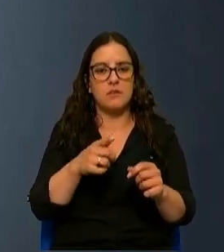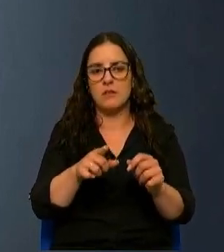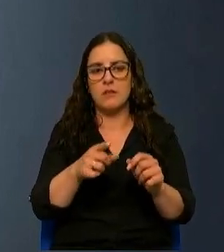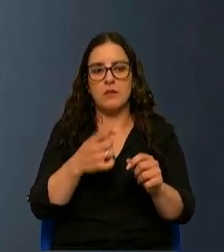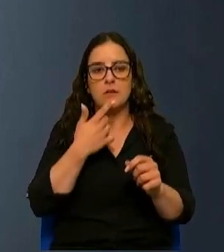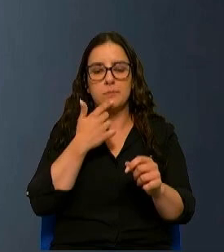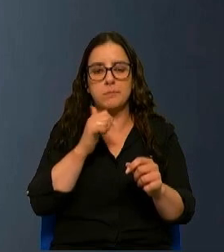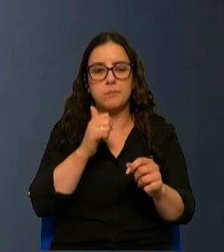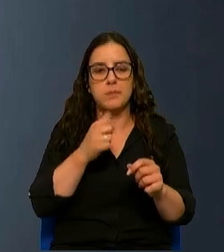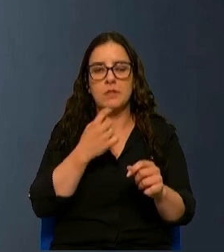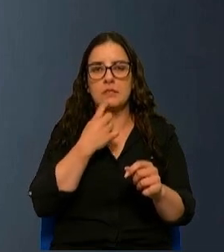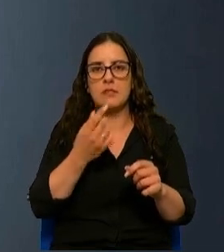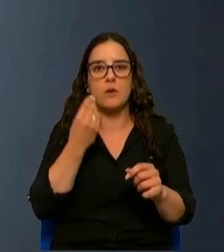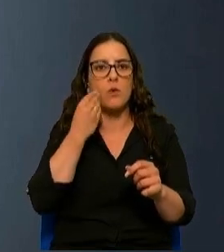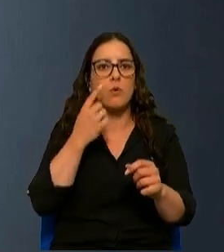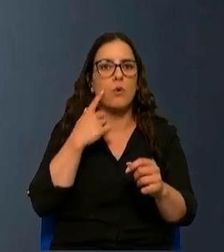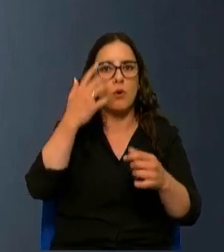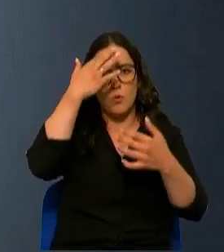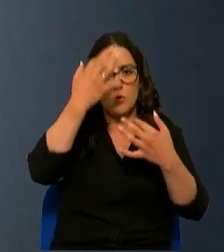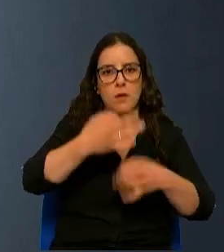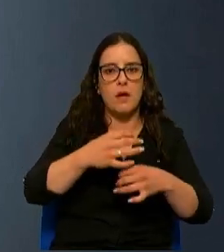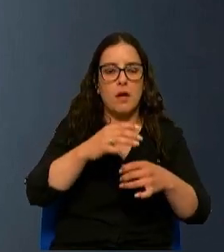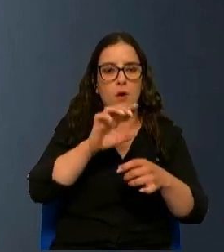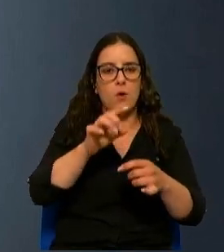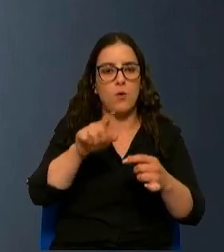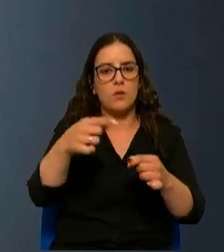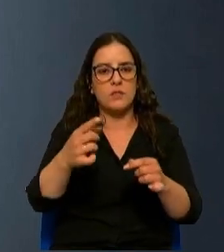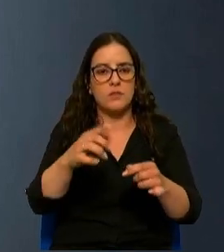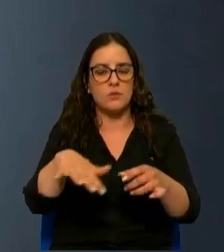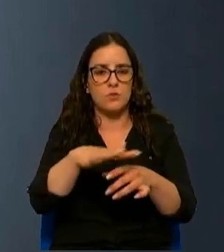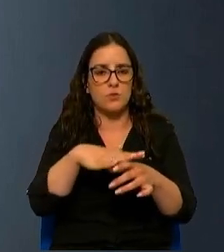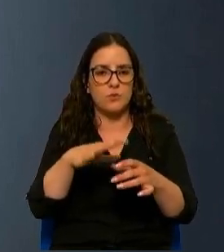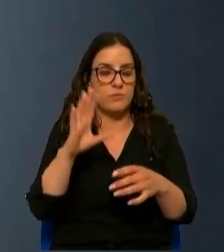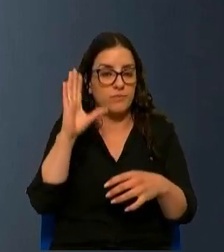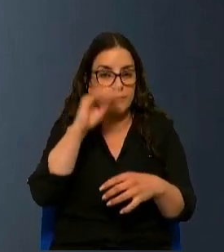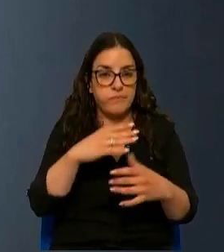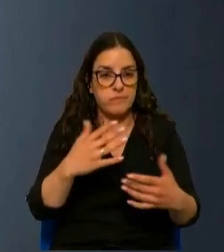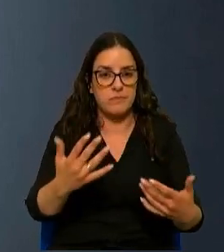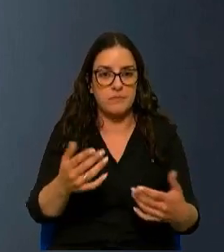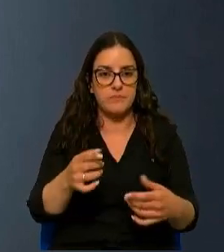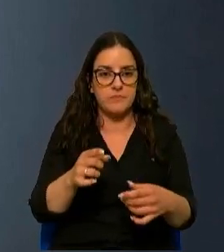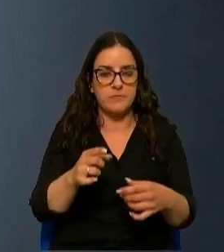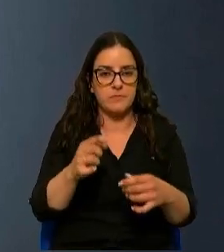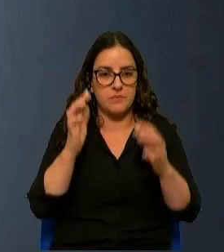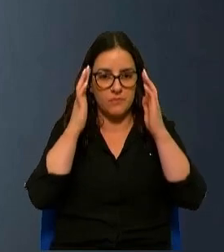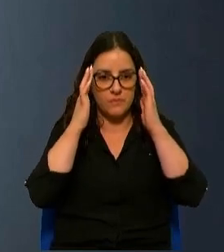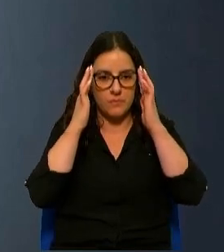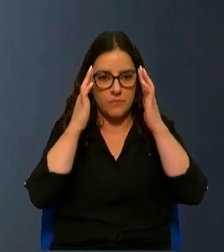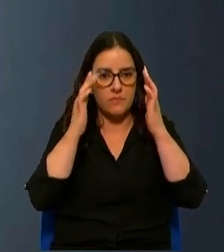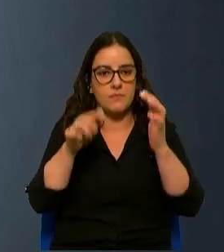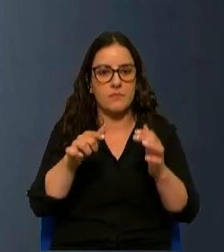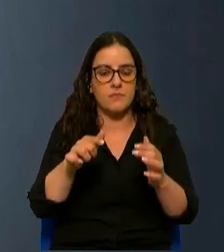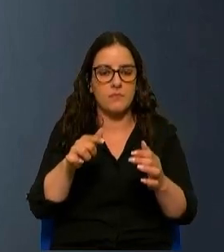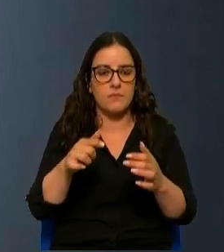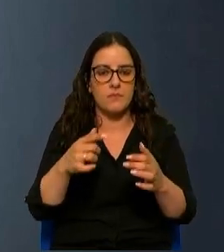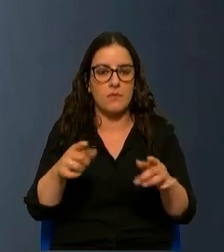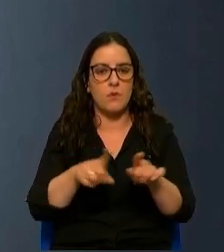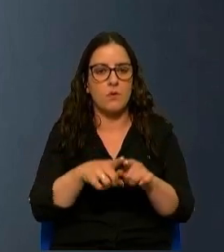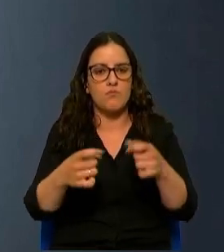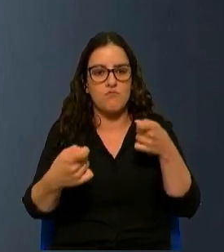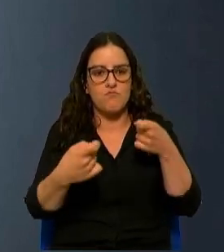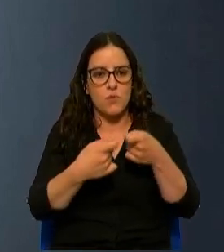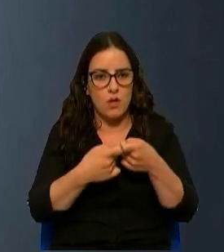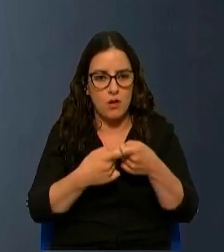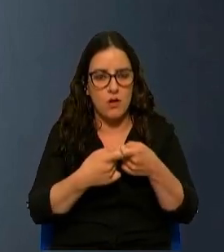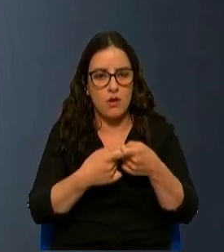other situations. So I guess the main point I want to make here is that being accurate is not enough,